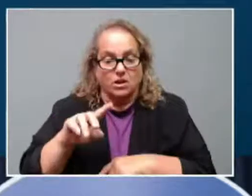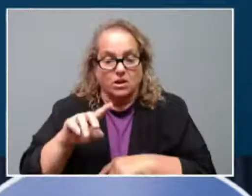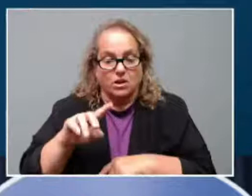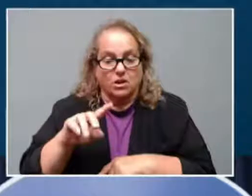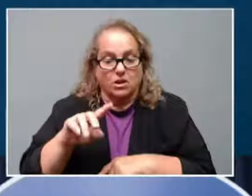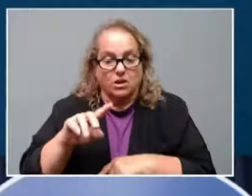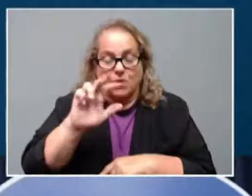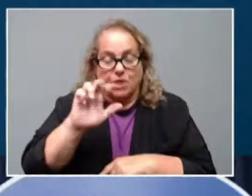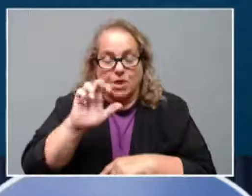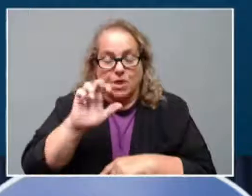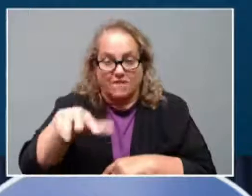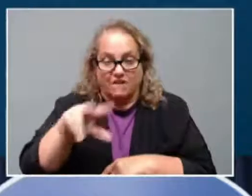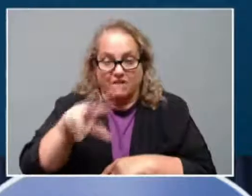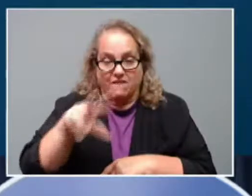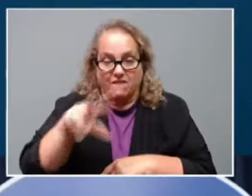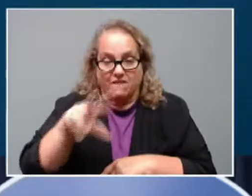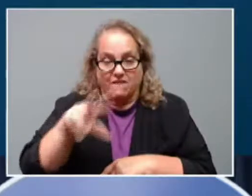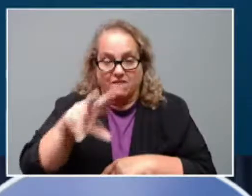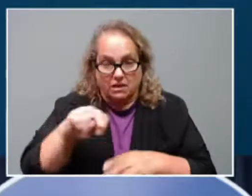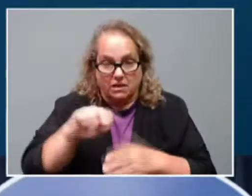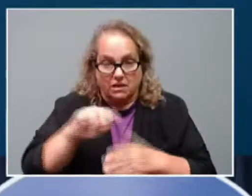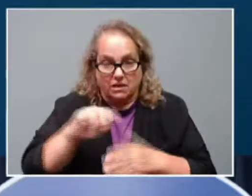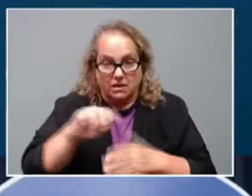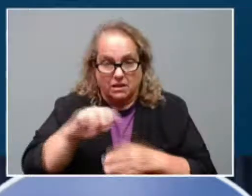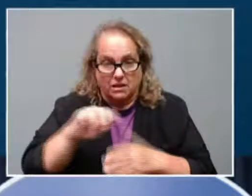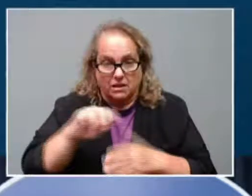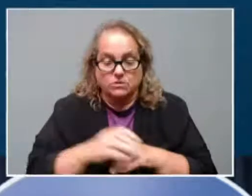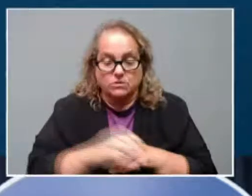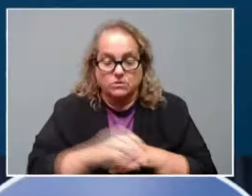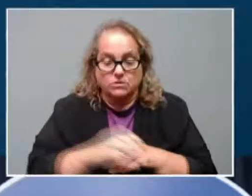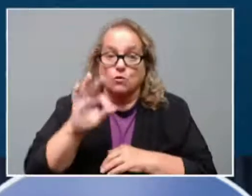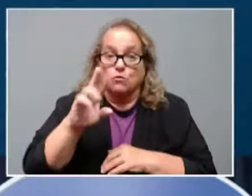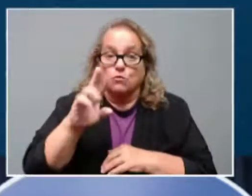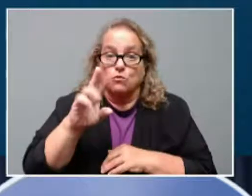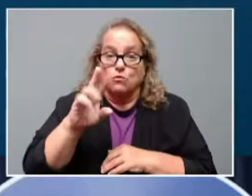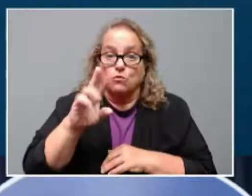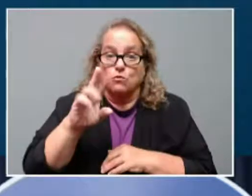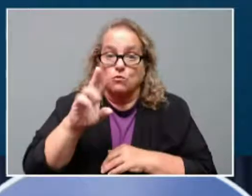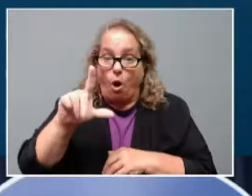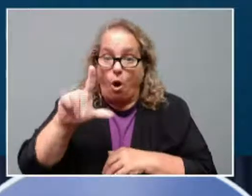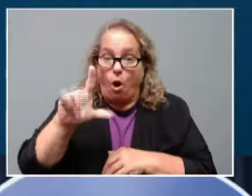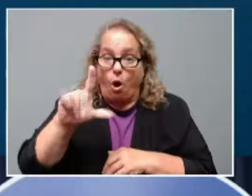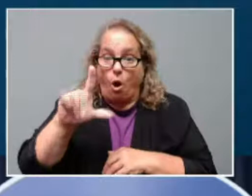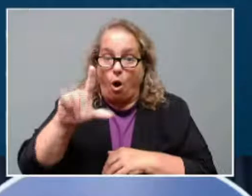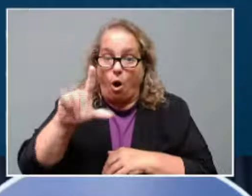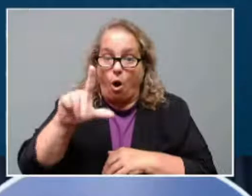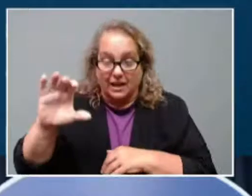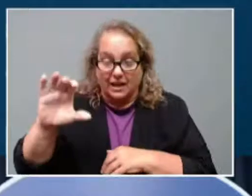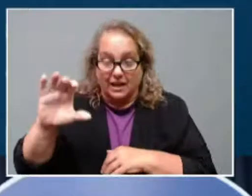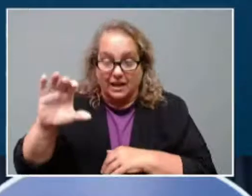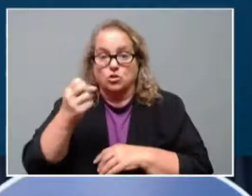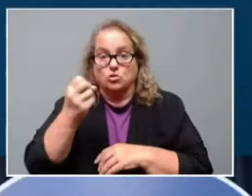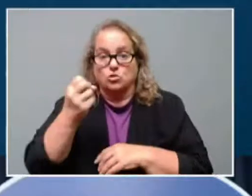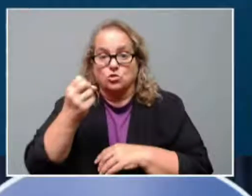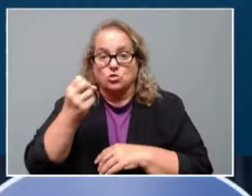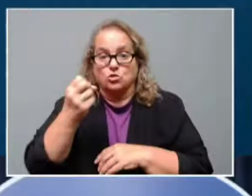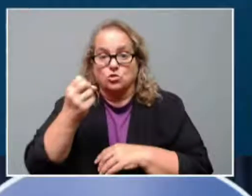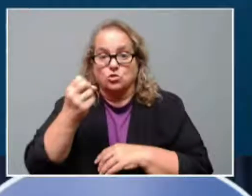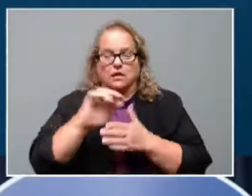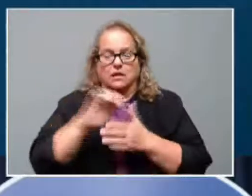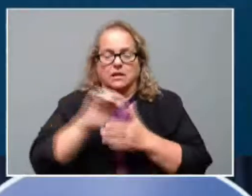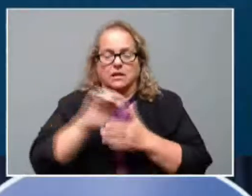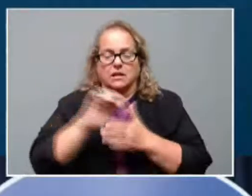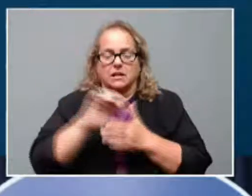there. Fruhoff Inc. planning to reestablish a U.S. presence, $12 million investment in Bowling Green.